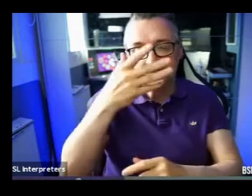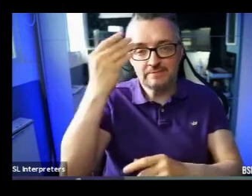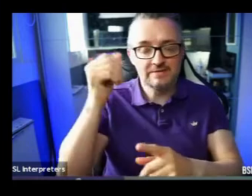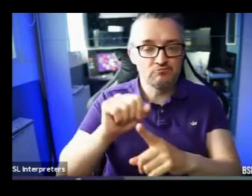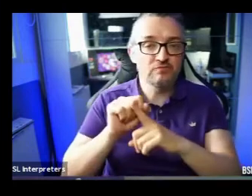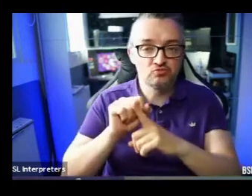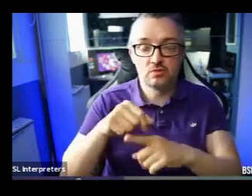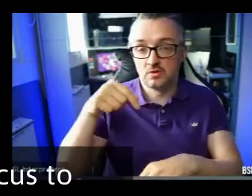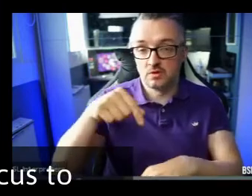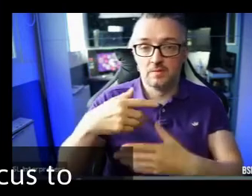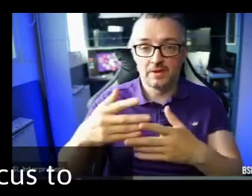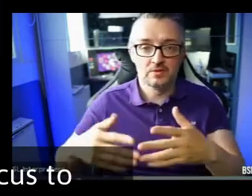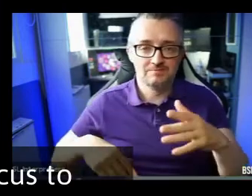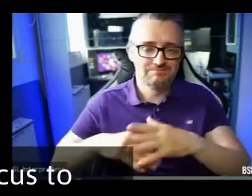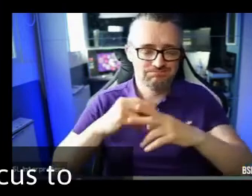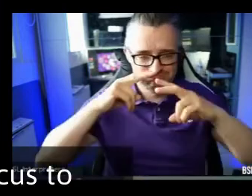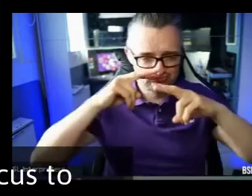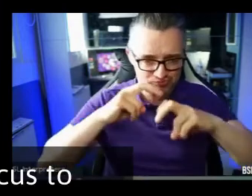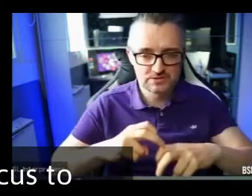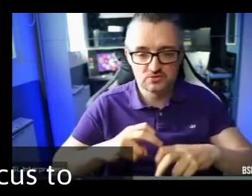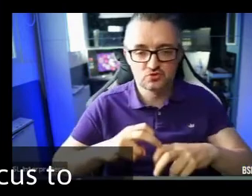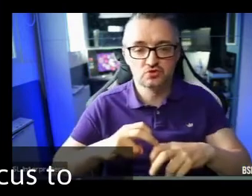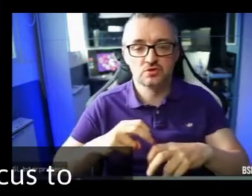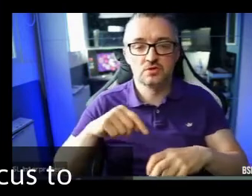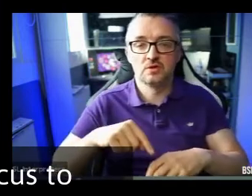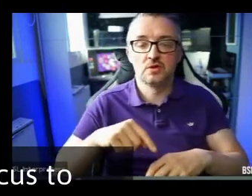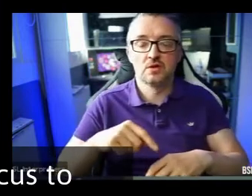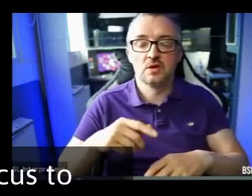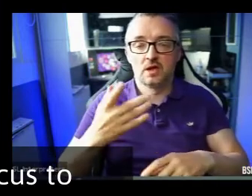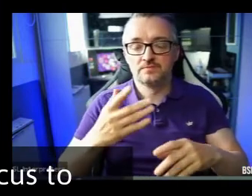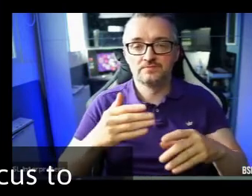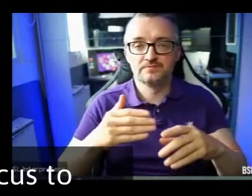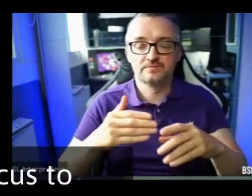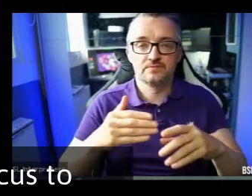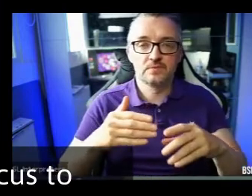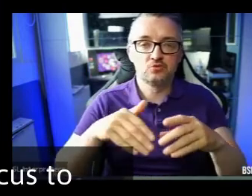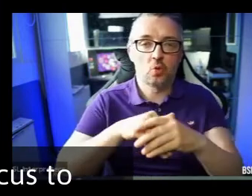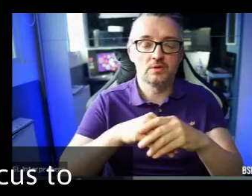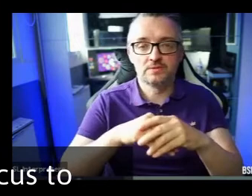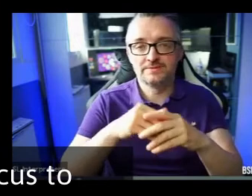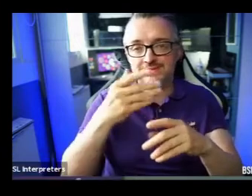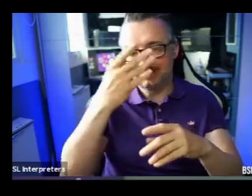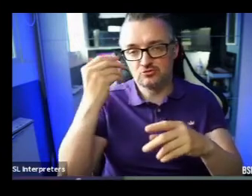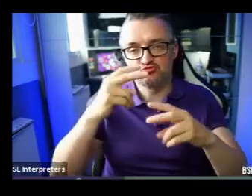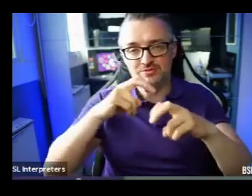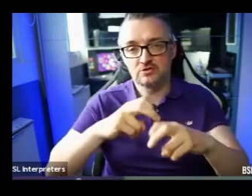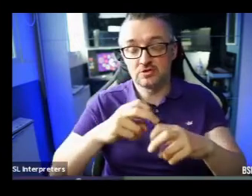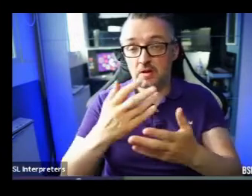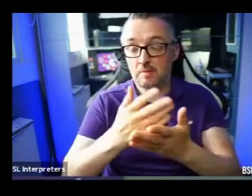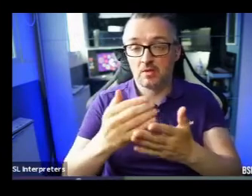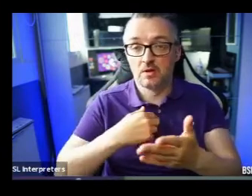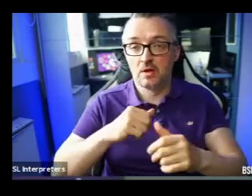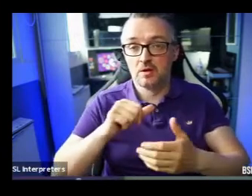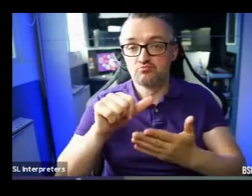Dementia Prevention, which brought a huge research focus to Scotland, and indeed Joint Dementia Research is a programme we